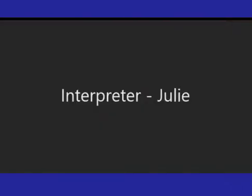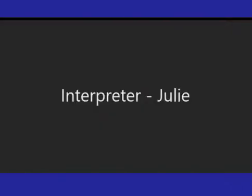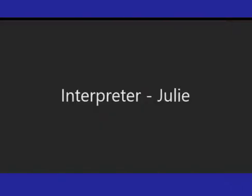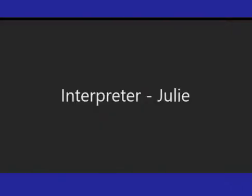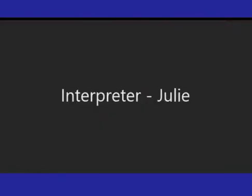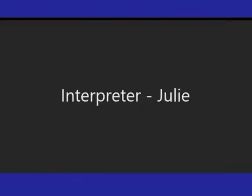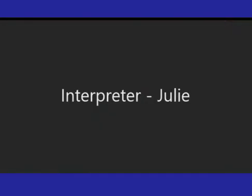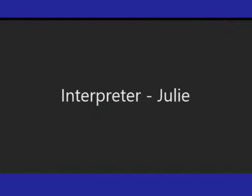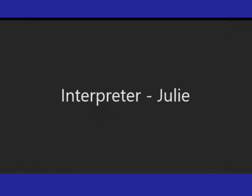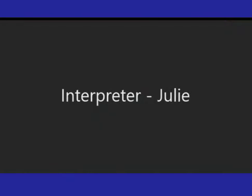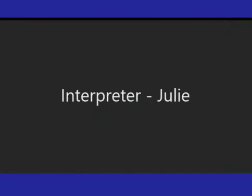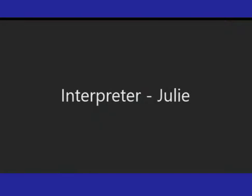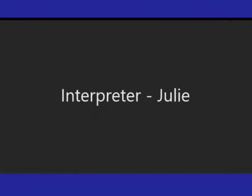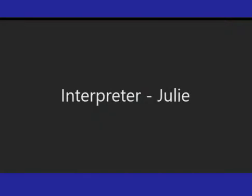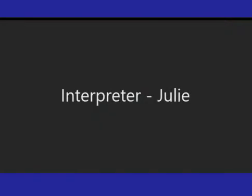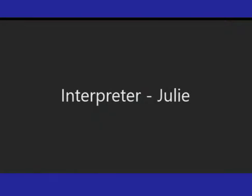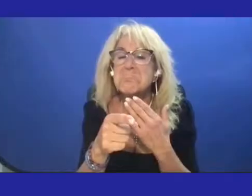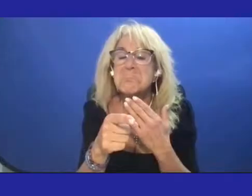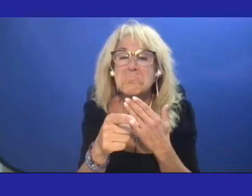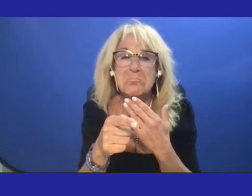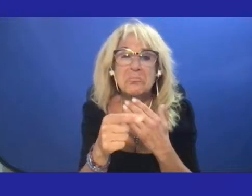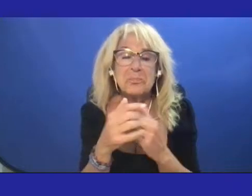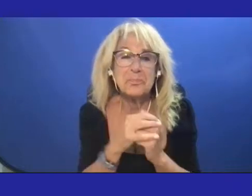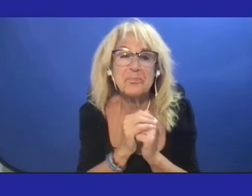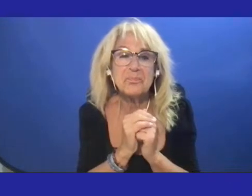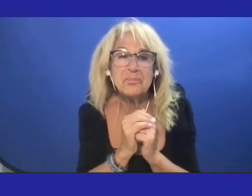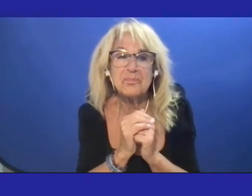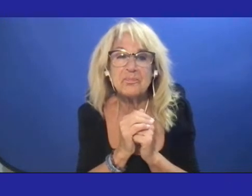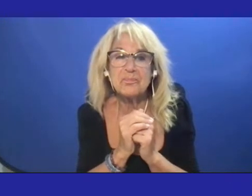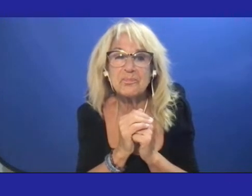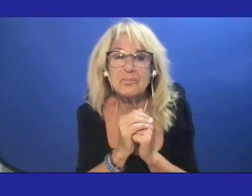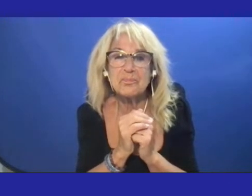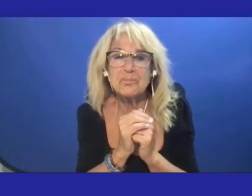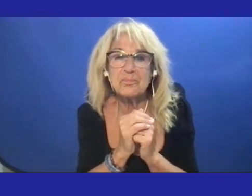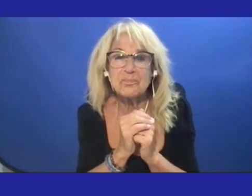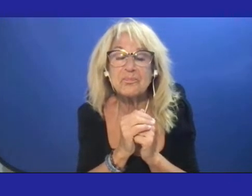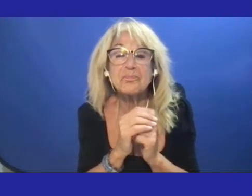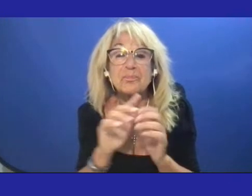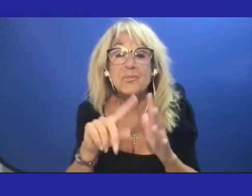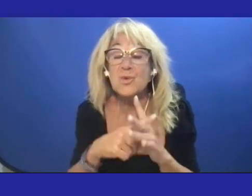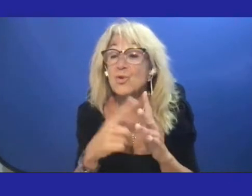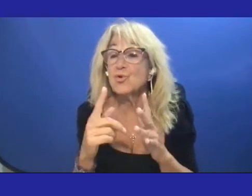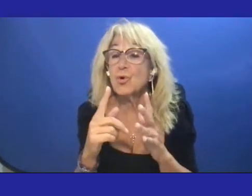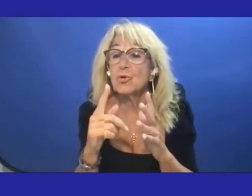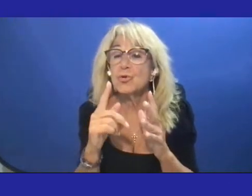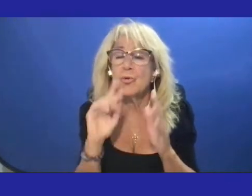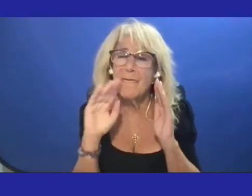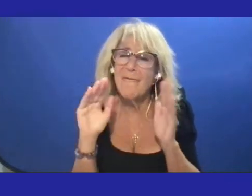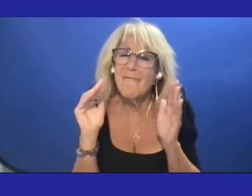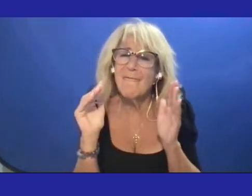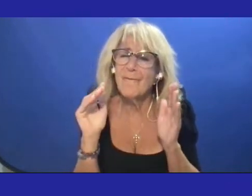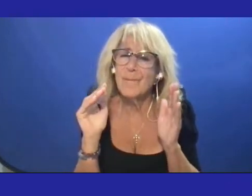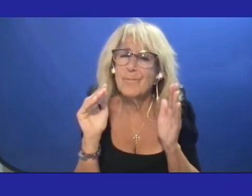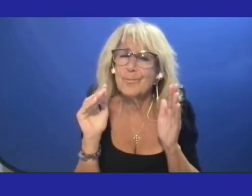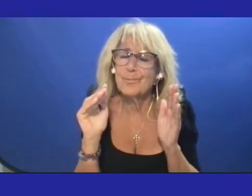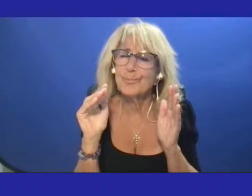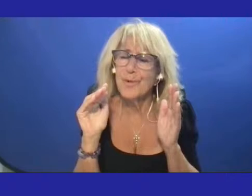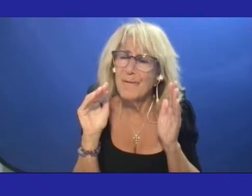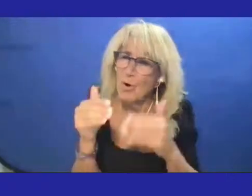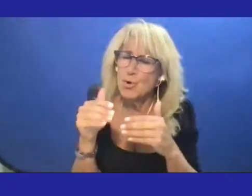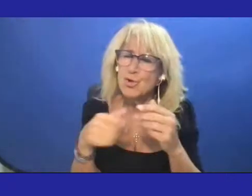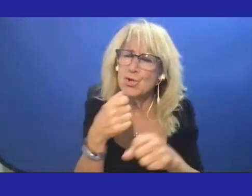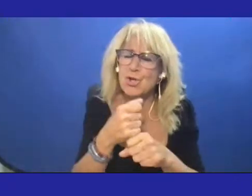put together that will begin to look at where we will focus starting in